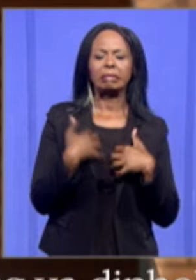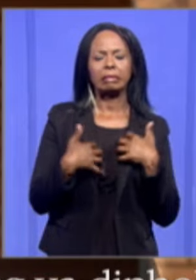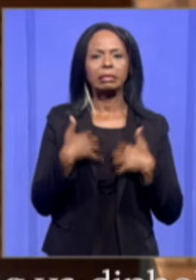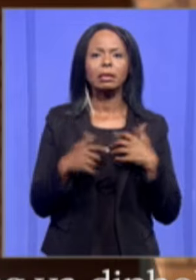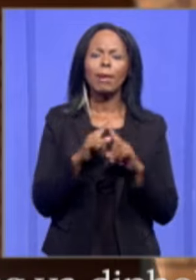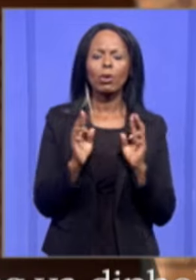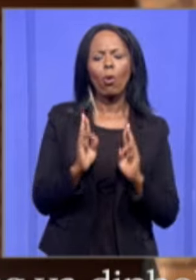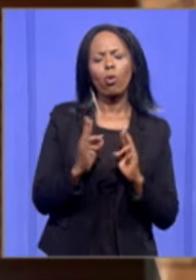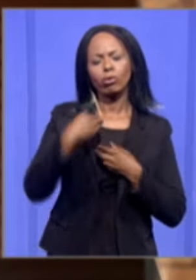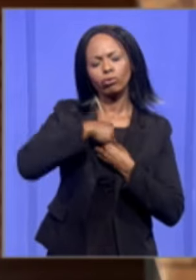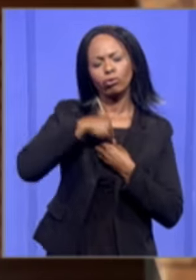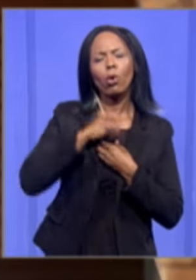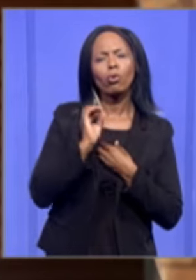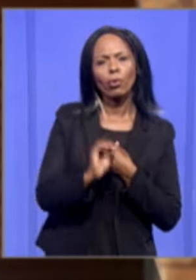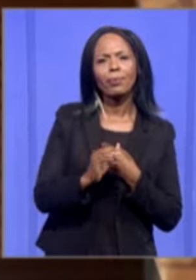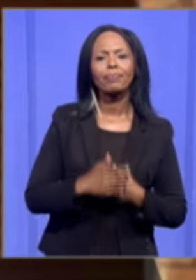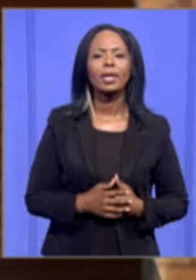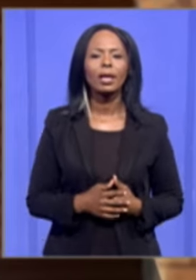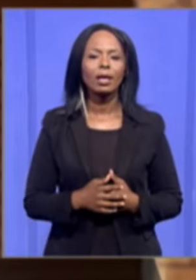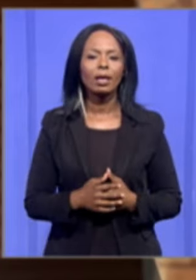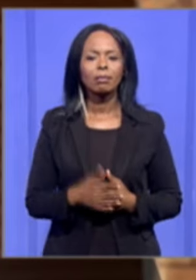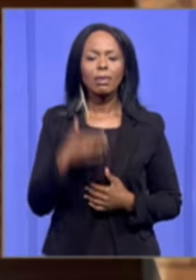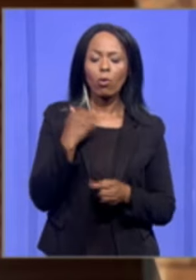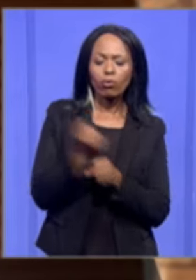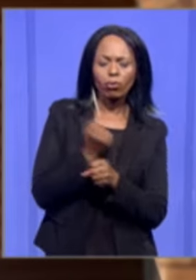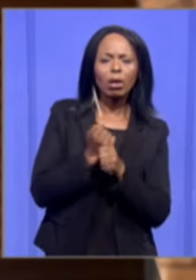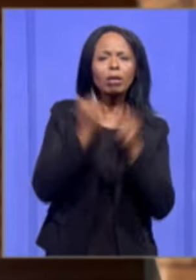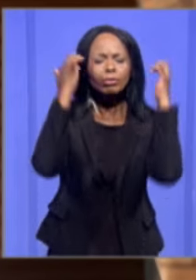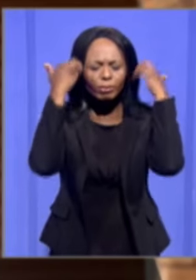nervous about my matric results, but I know that I worked hard for them.